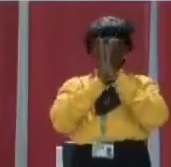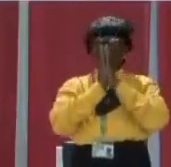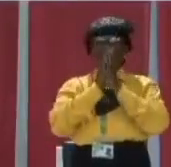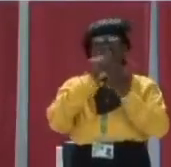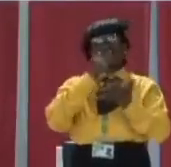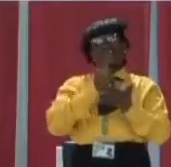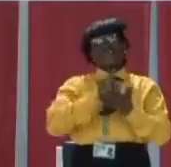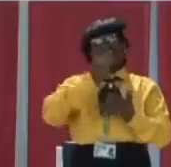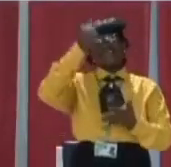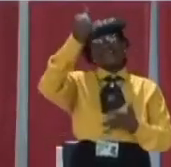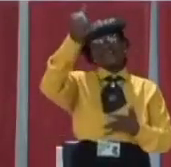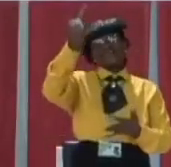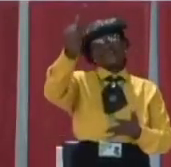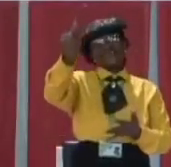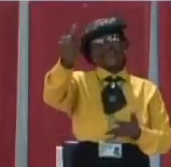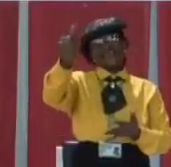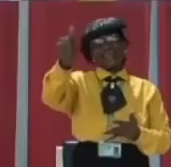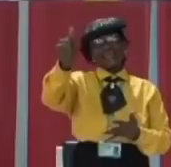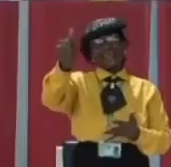Amen.